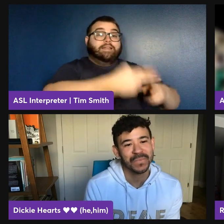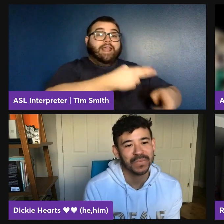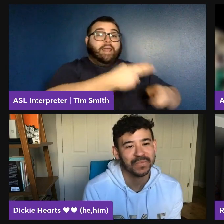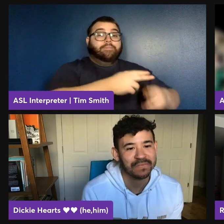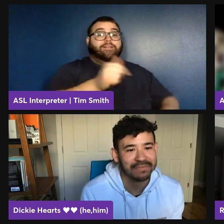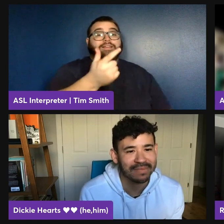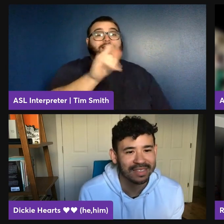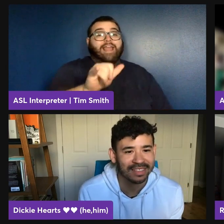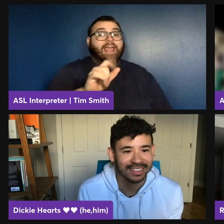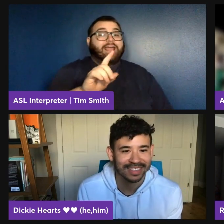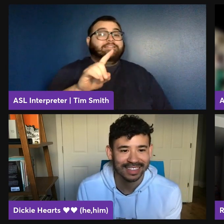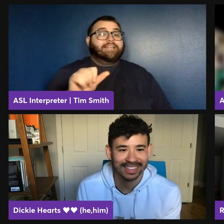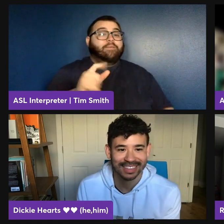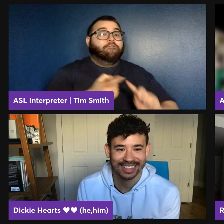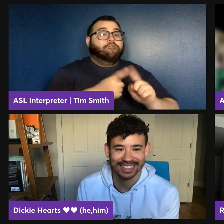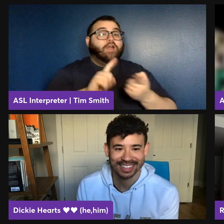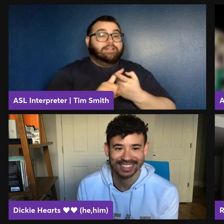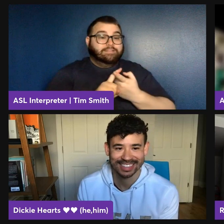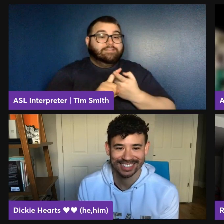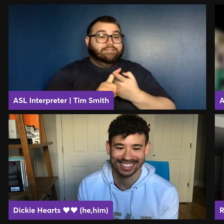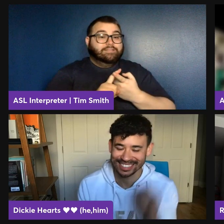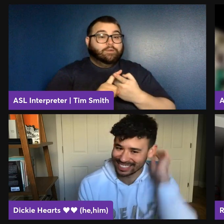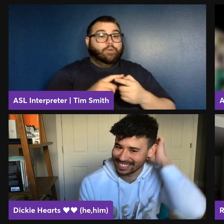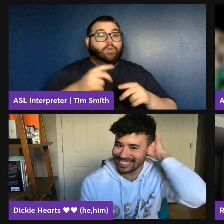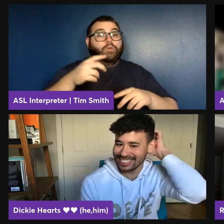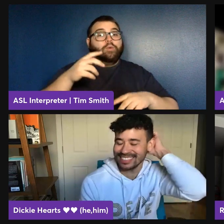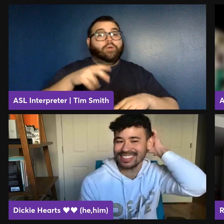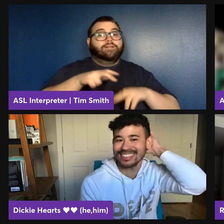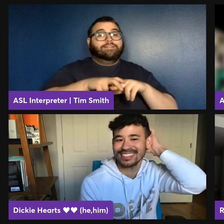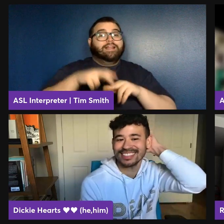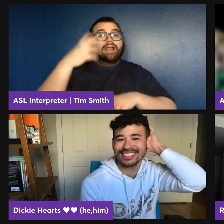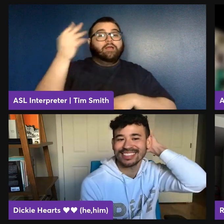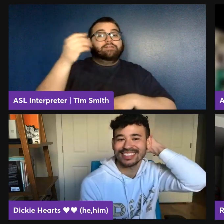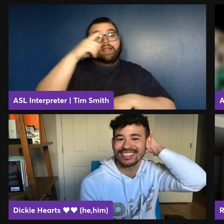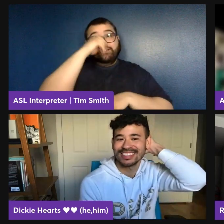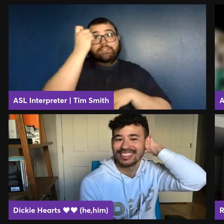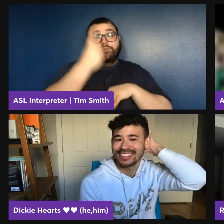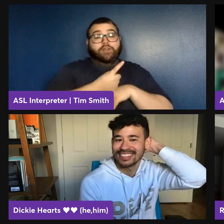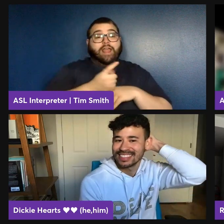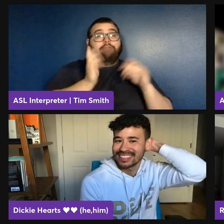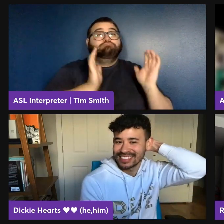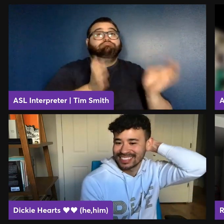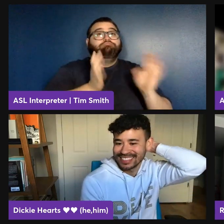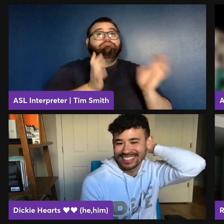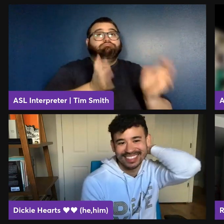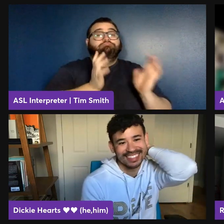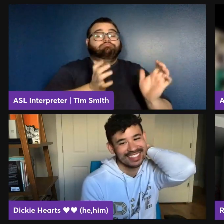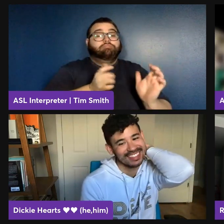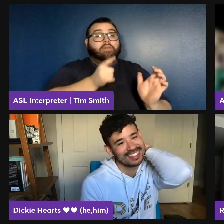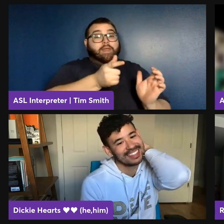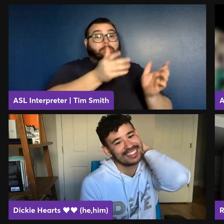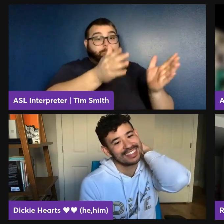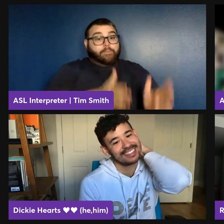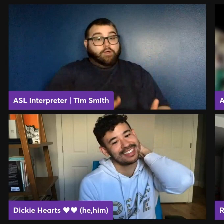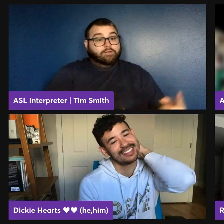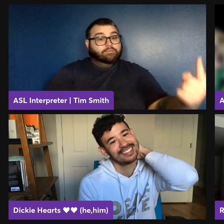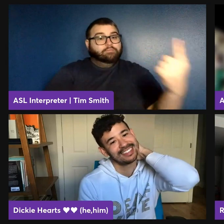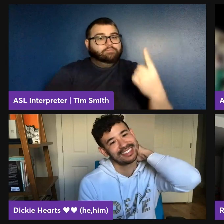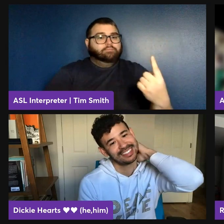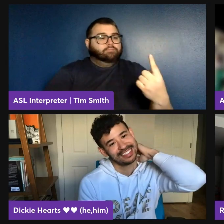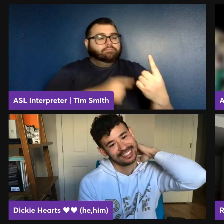name. We were sitting outside on a summer day, sitting and chatting. And this person mentioned a